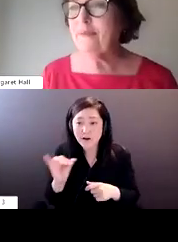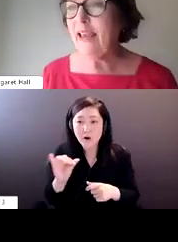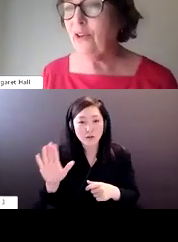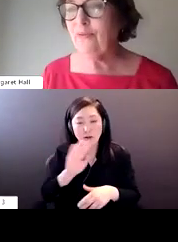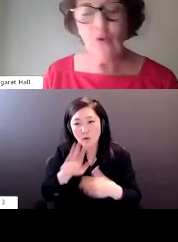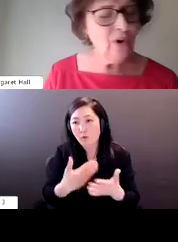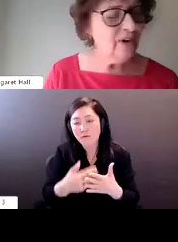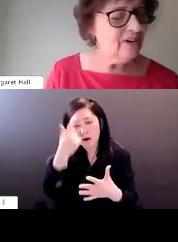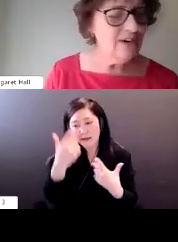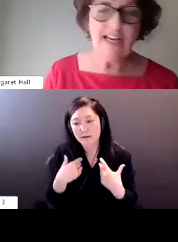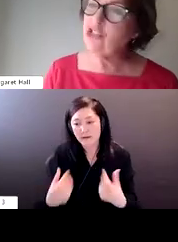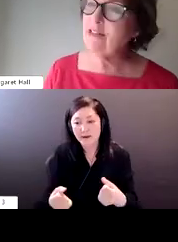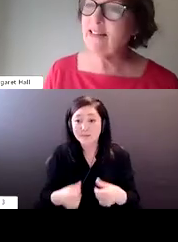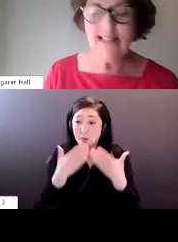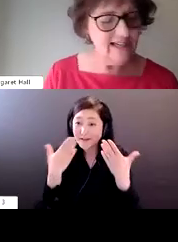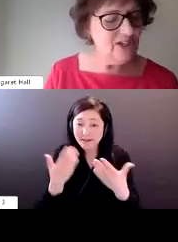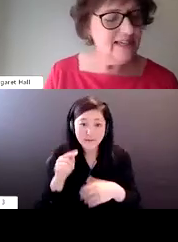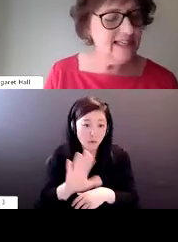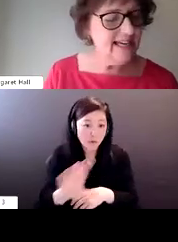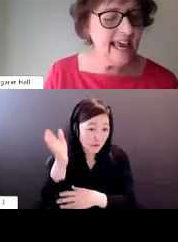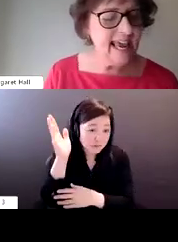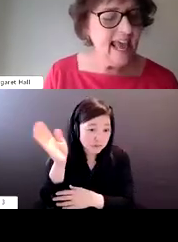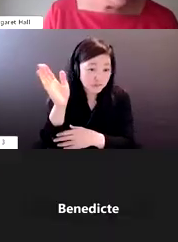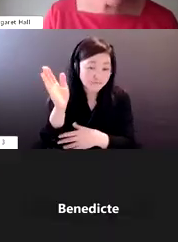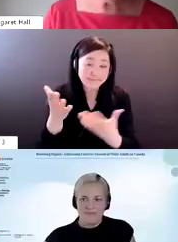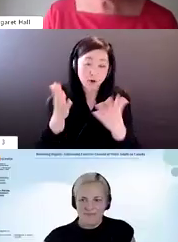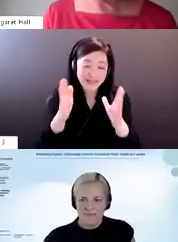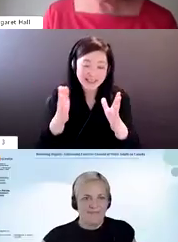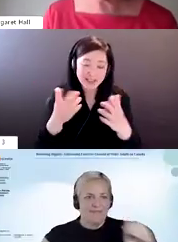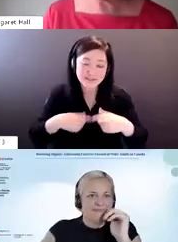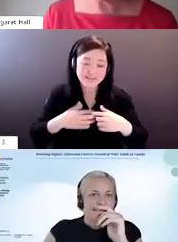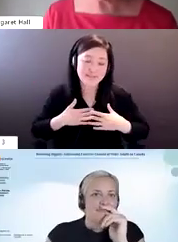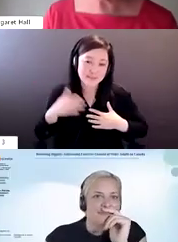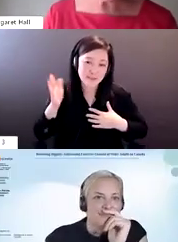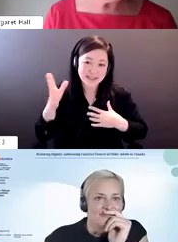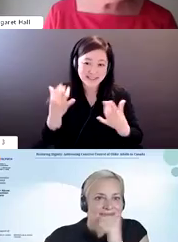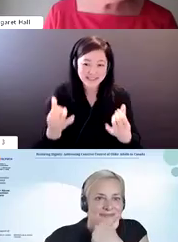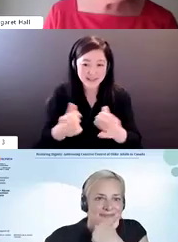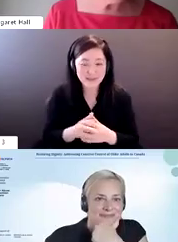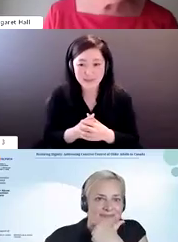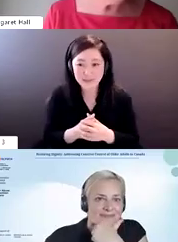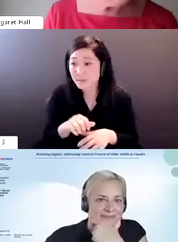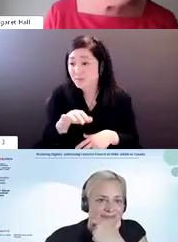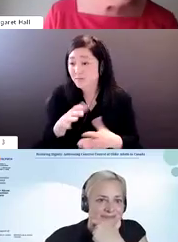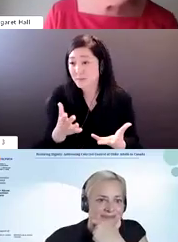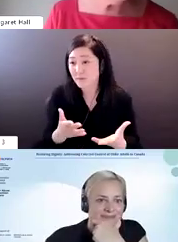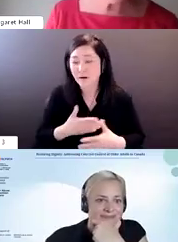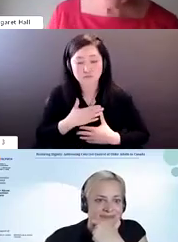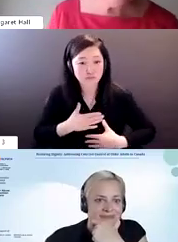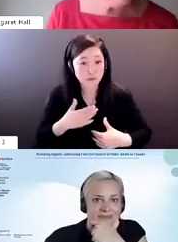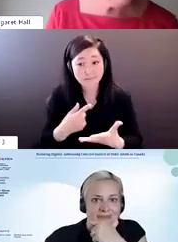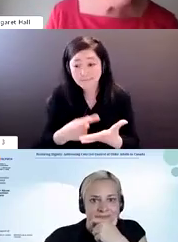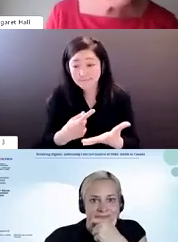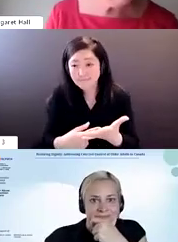So thank you for your attention and listening to me today. And I'd love to talk about these issues with you further. So if